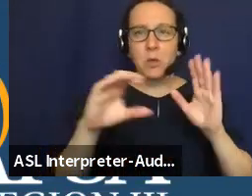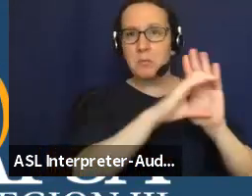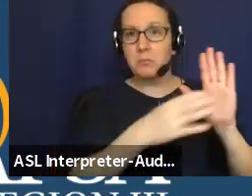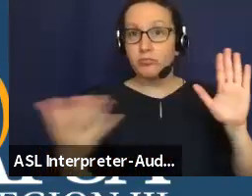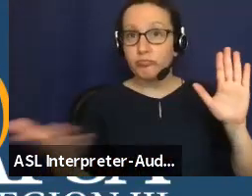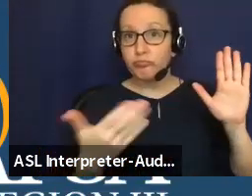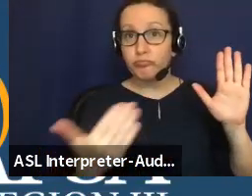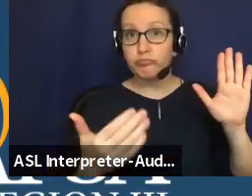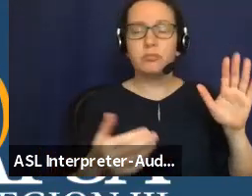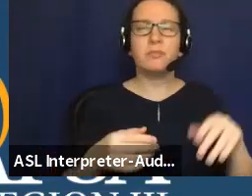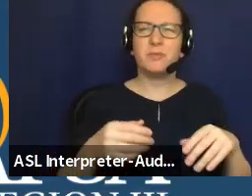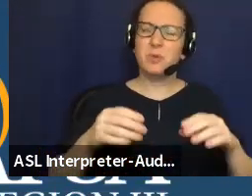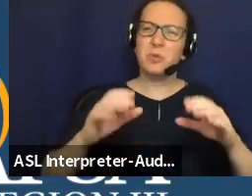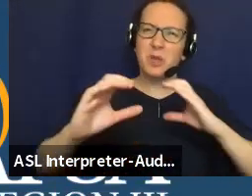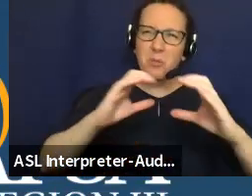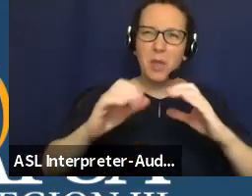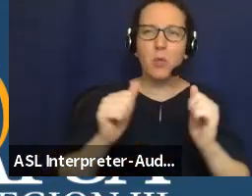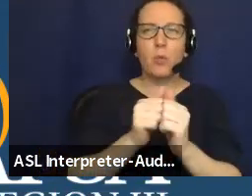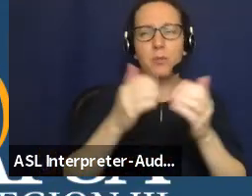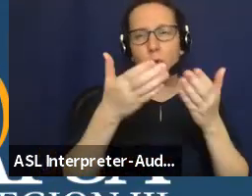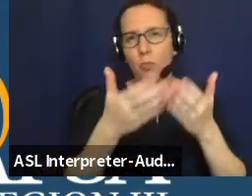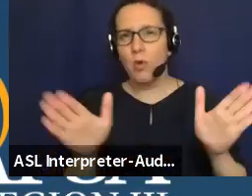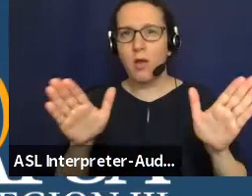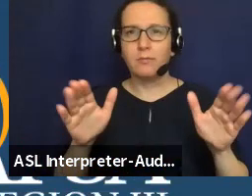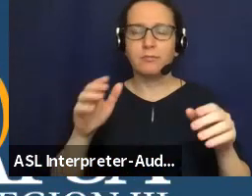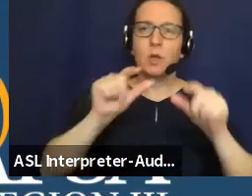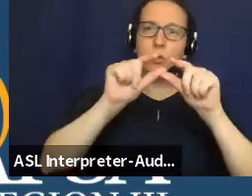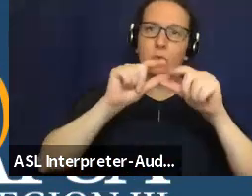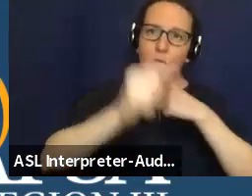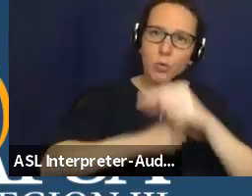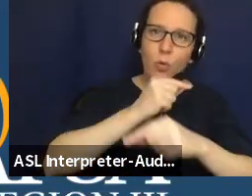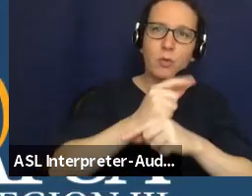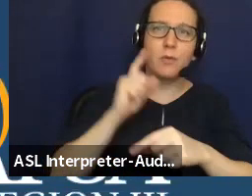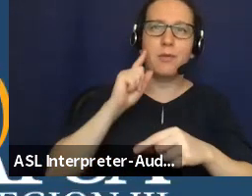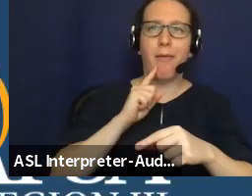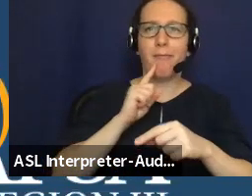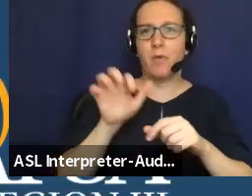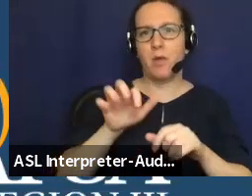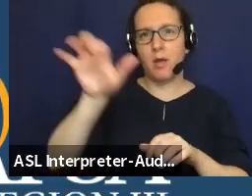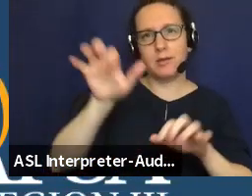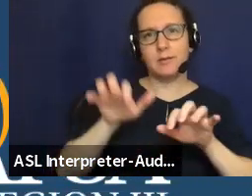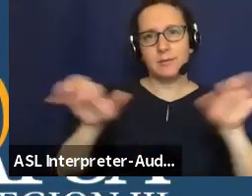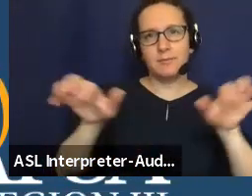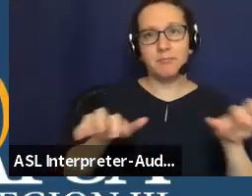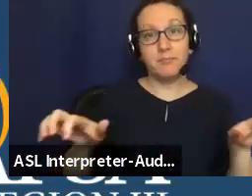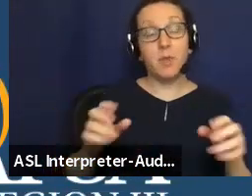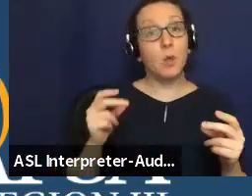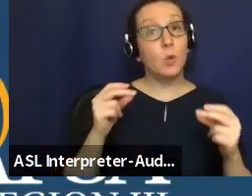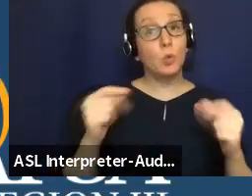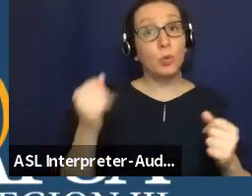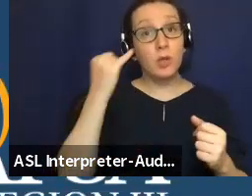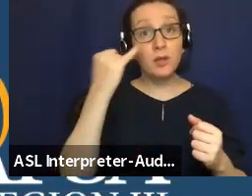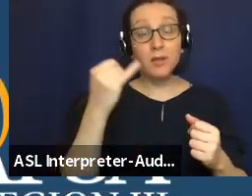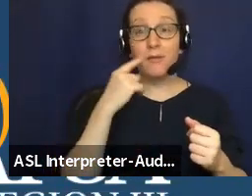larger global deaf audiences. Some quick idea for limited